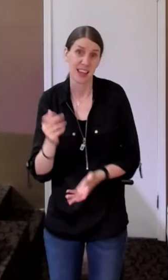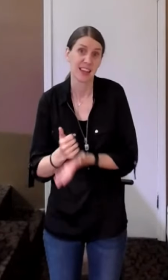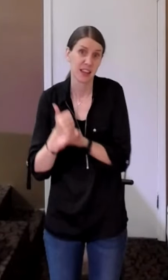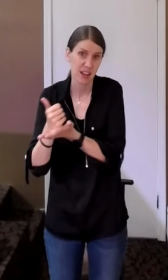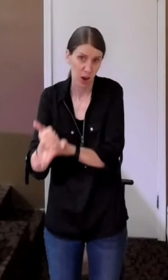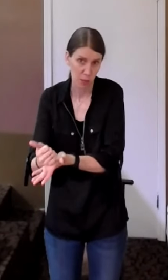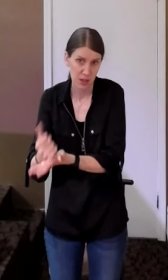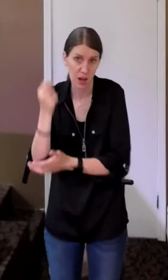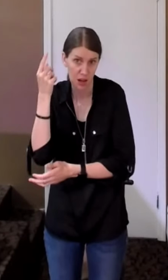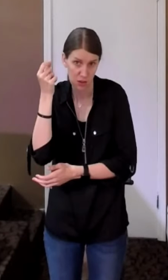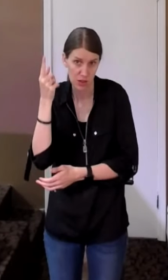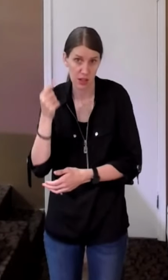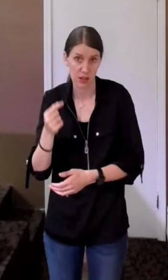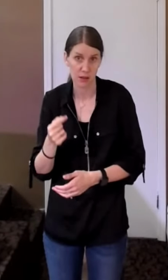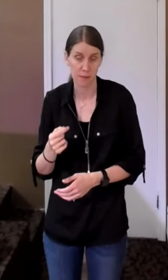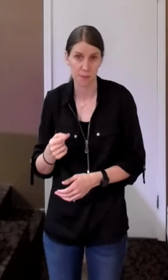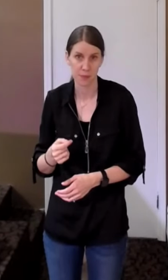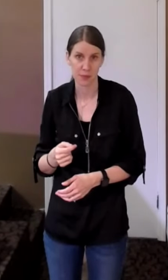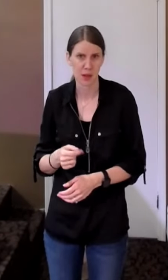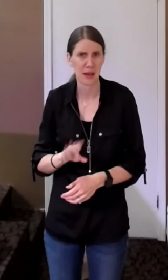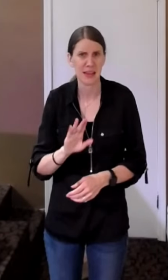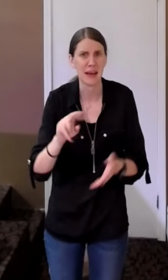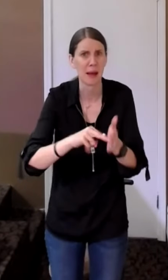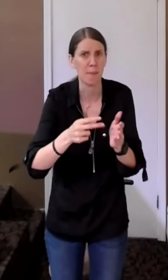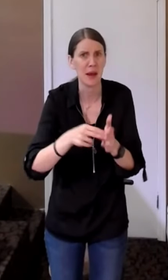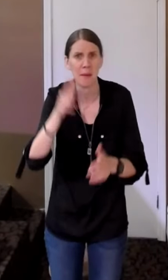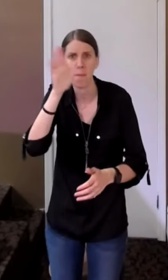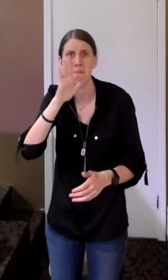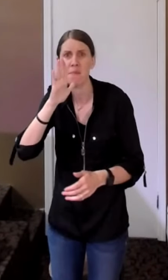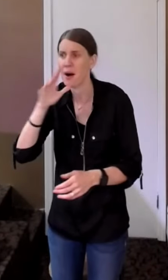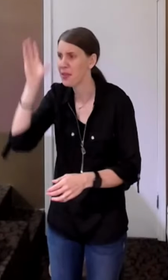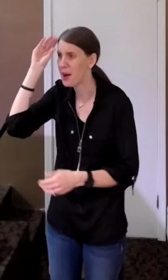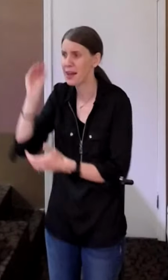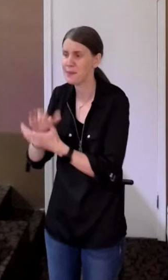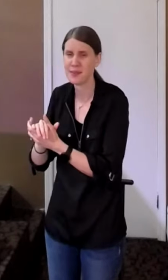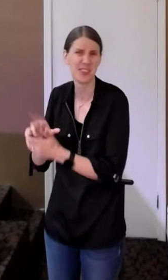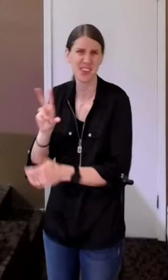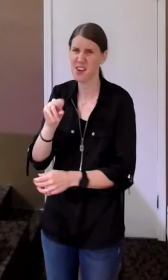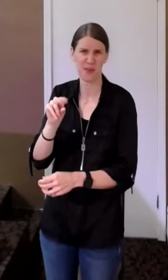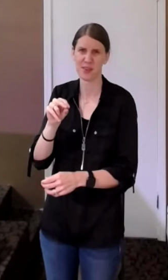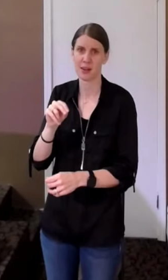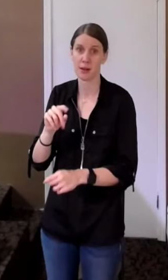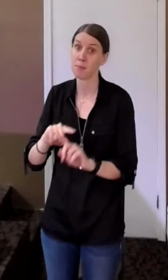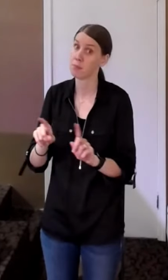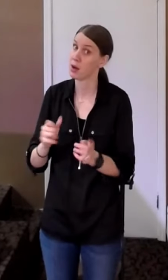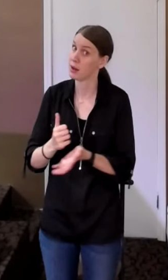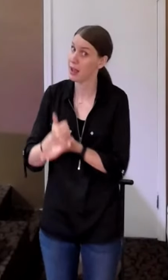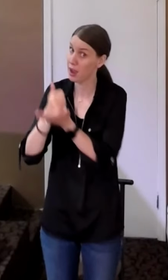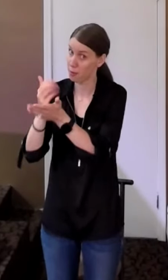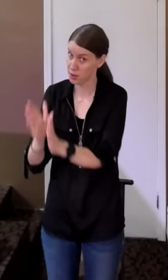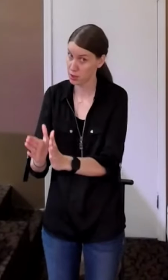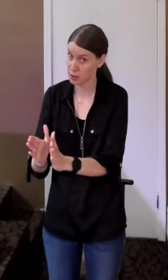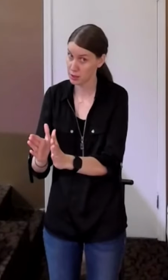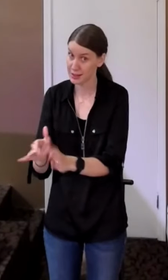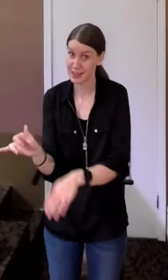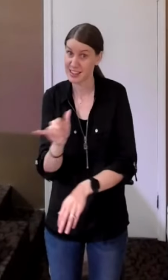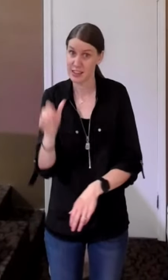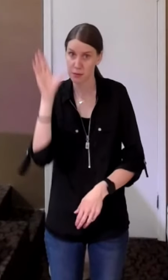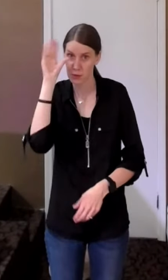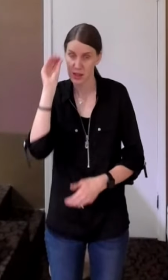say, she's supposed to mother her husband? No, but she's supposed to be that helpmeet. There are things that a husband needs to do for his wife,